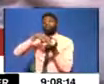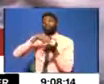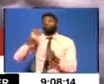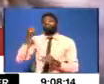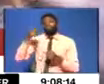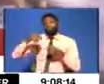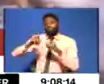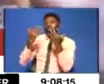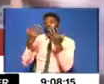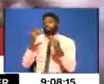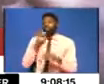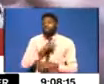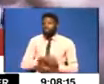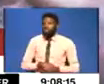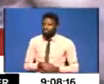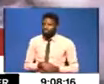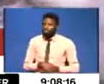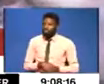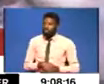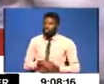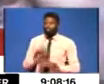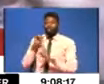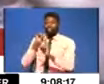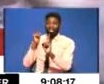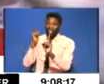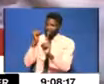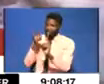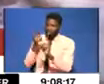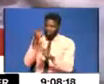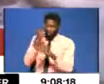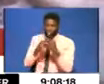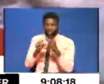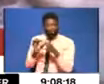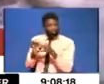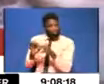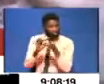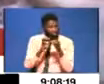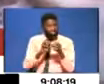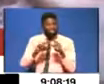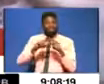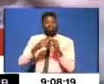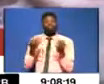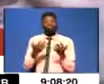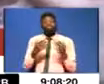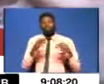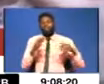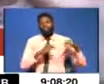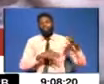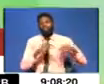to bring this unity together has started in Bomas.